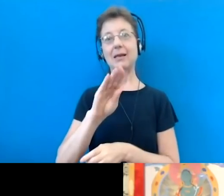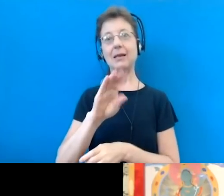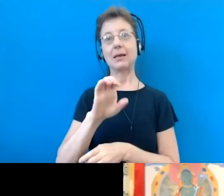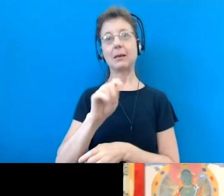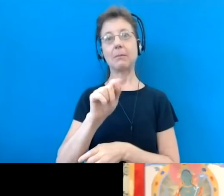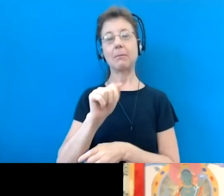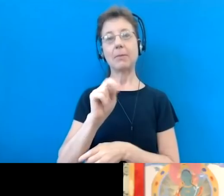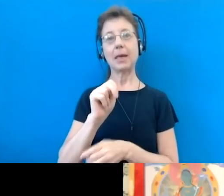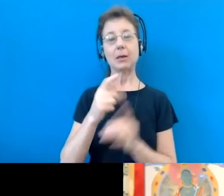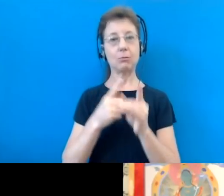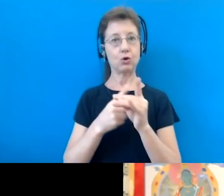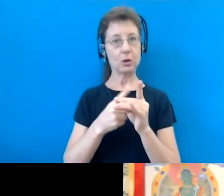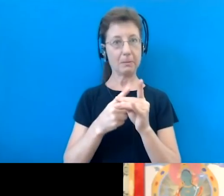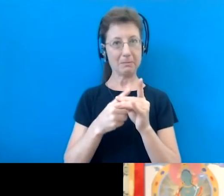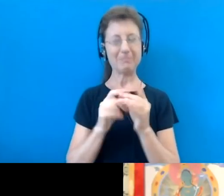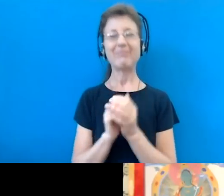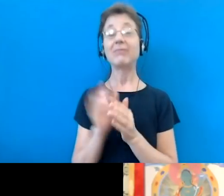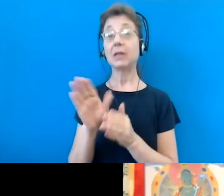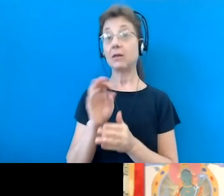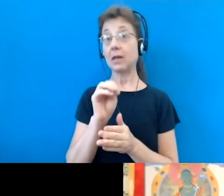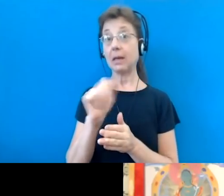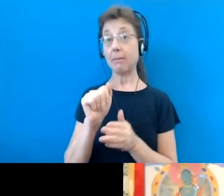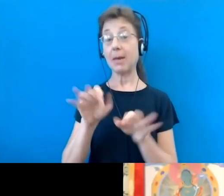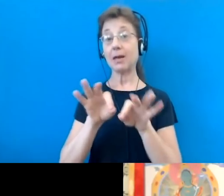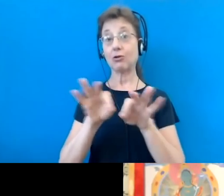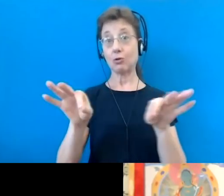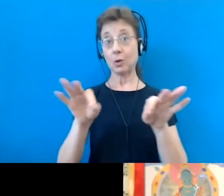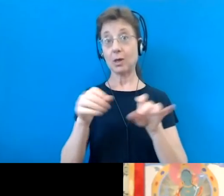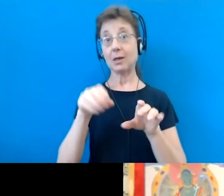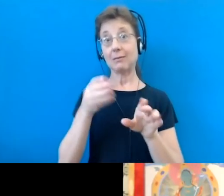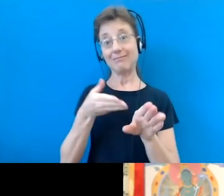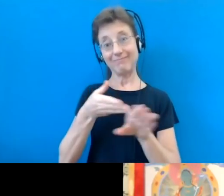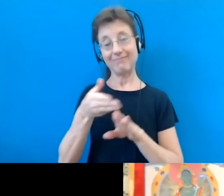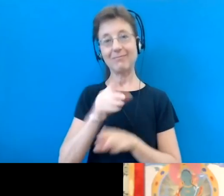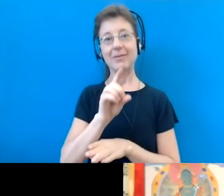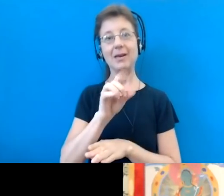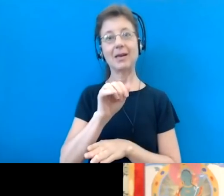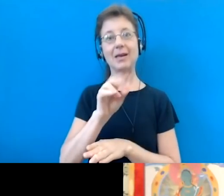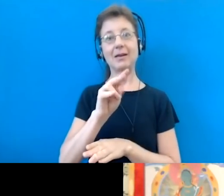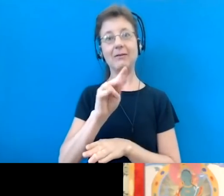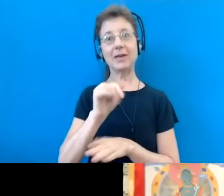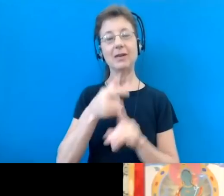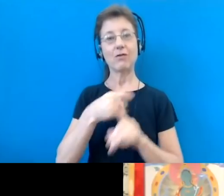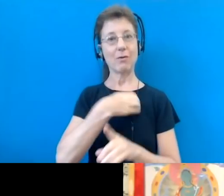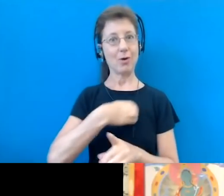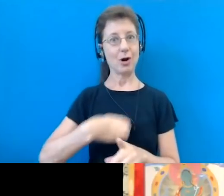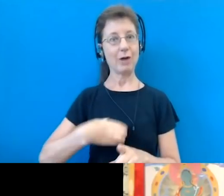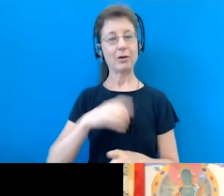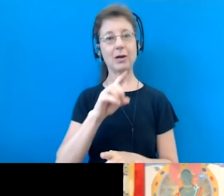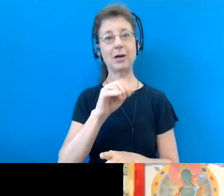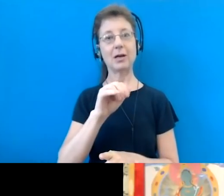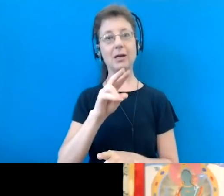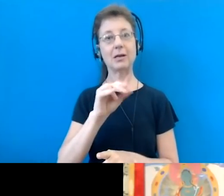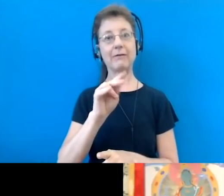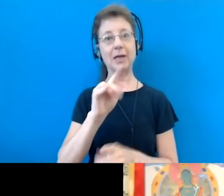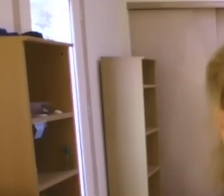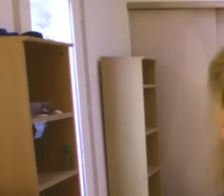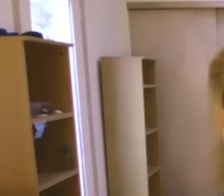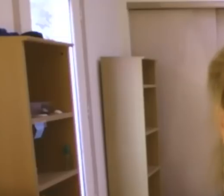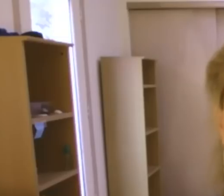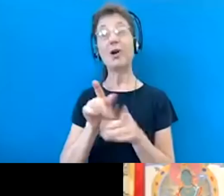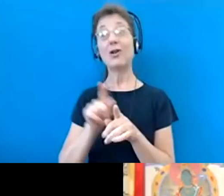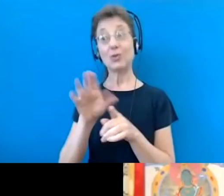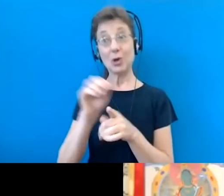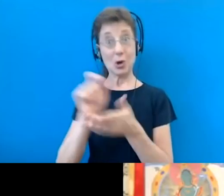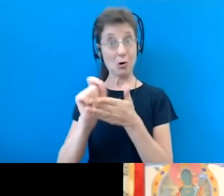and he received his Master of Divinity at Harvard Divinity, and co-authored a book many of you